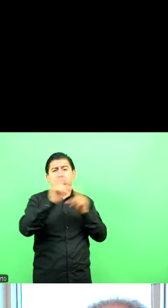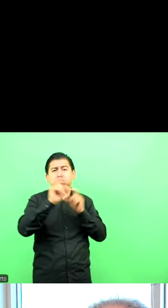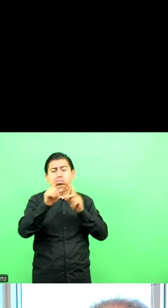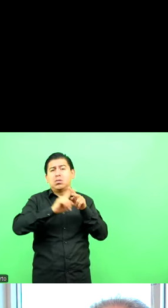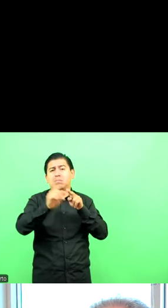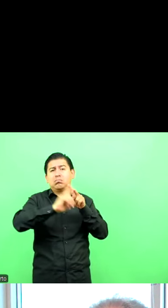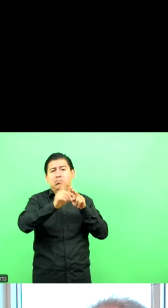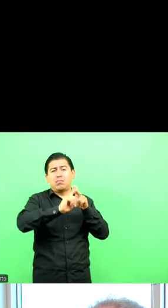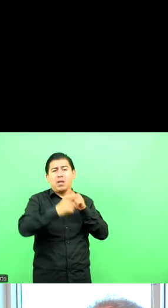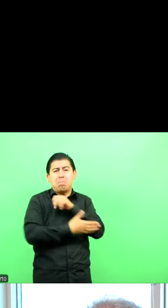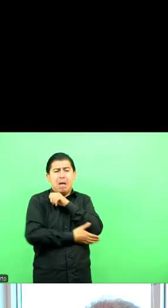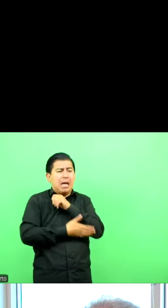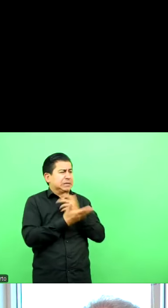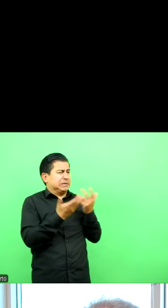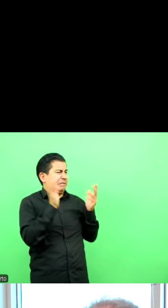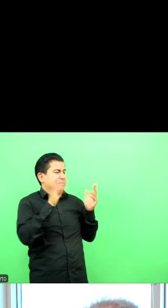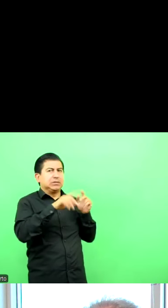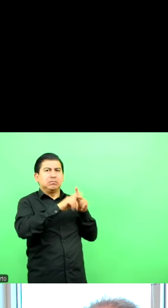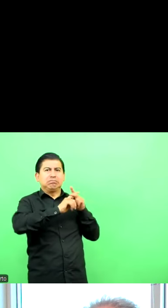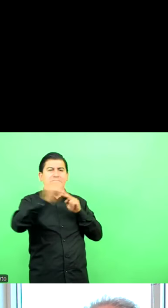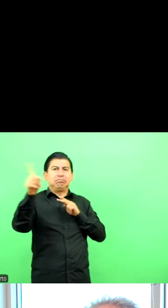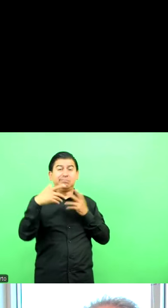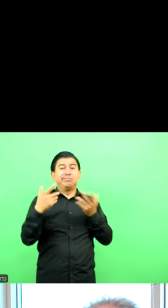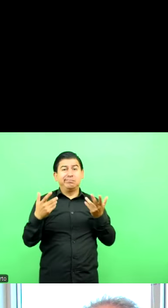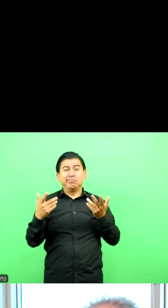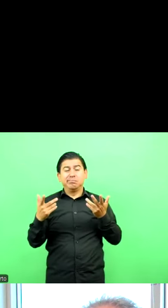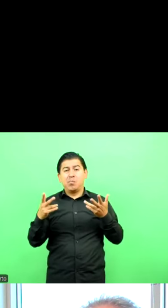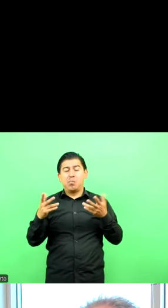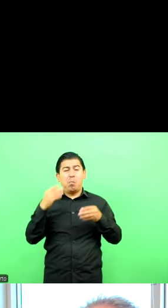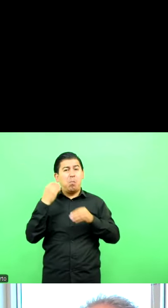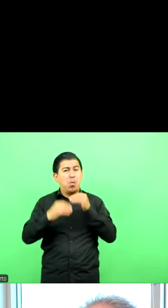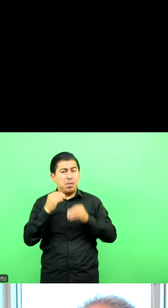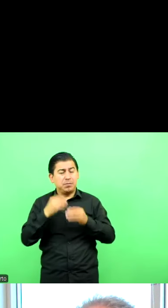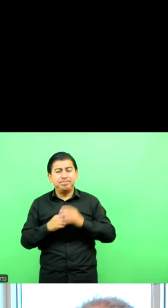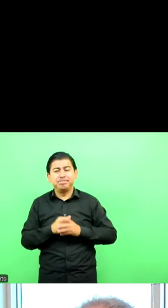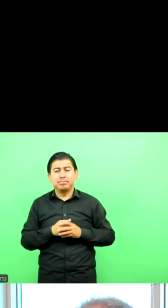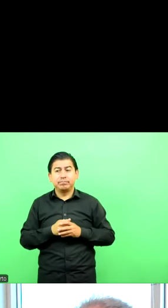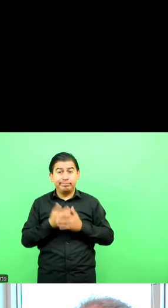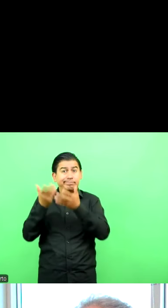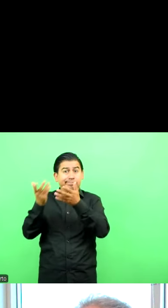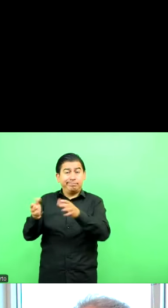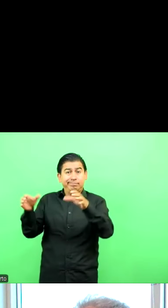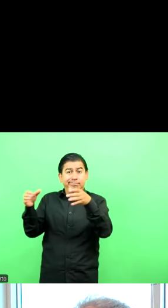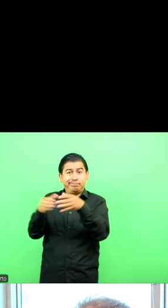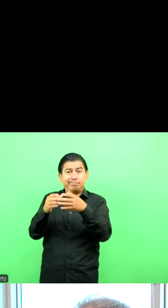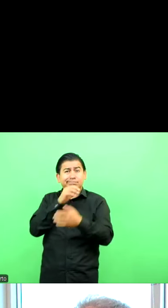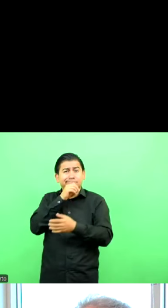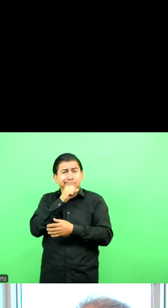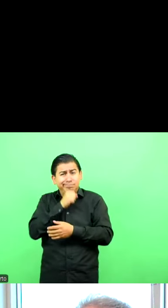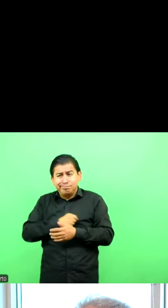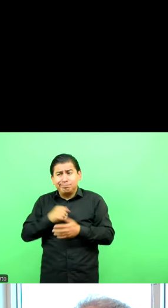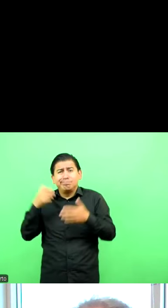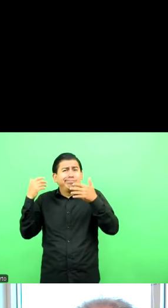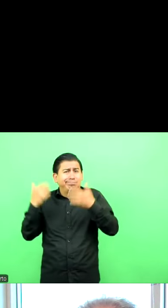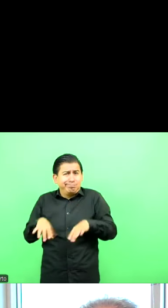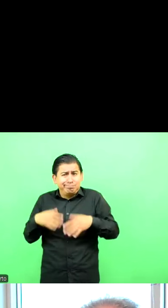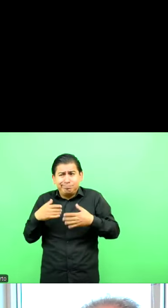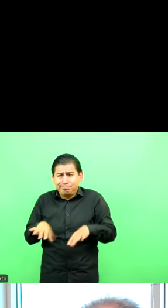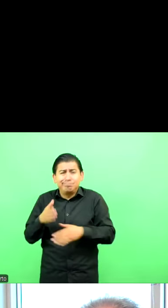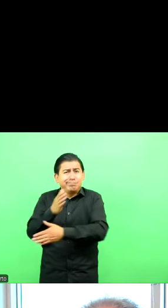elder people and also disabled. So therefore, we need to include this as part of the incorporate as part